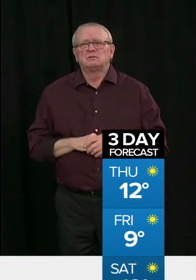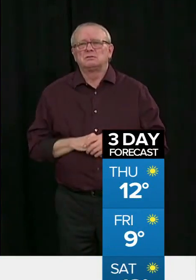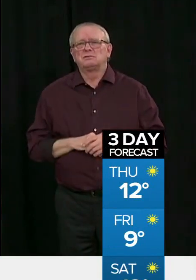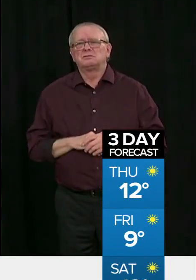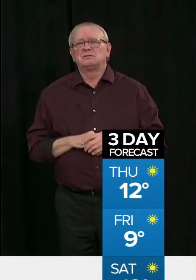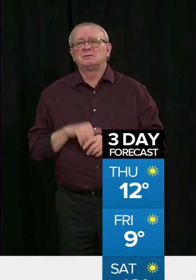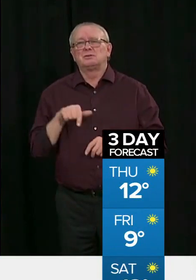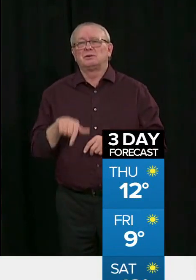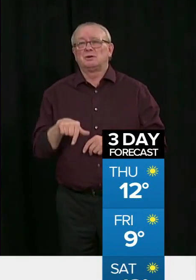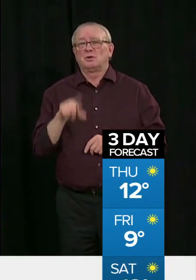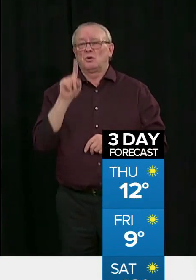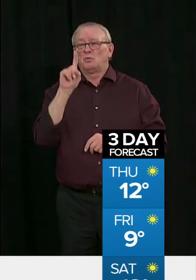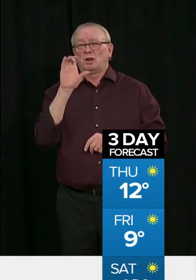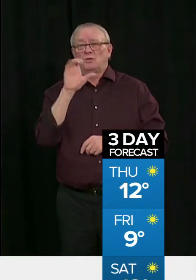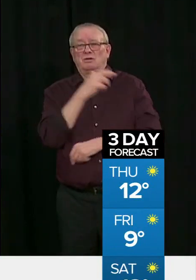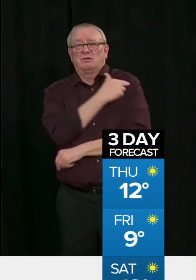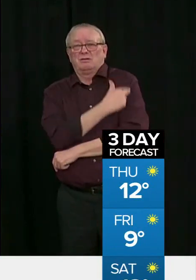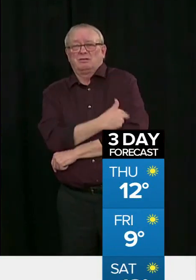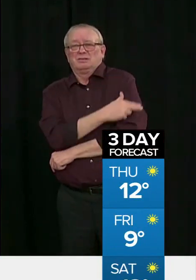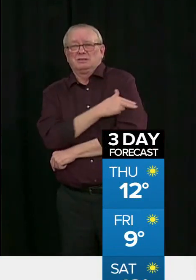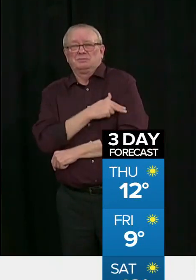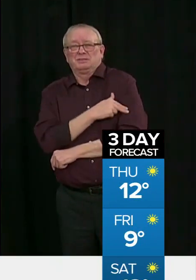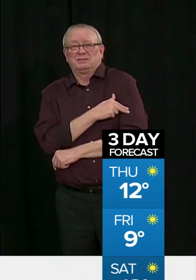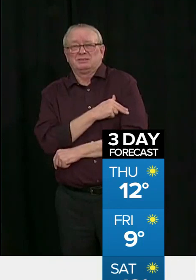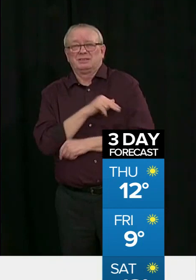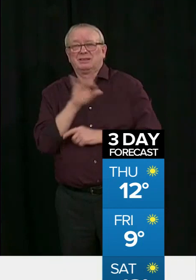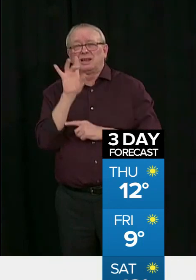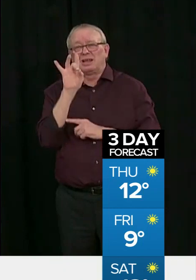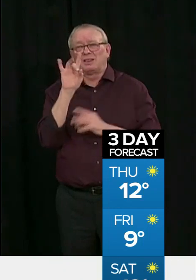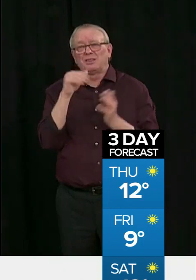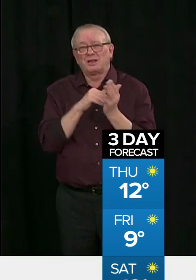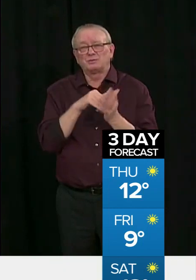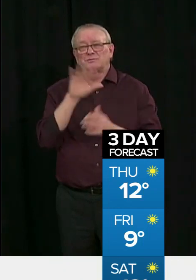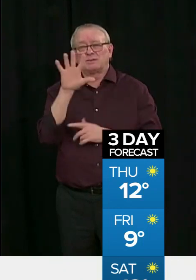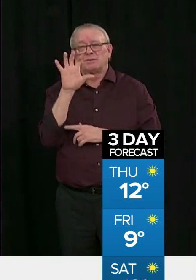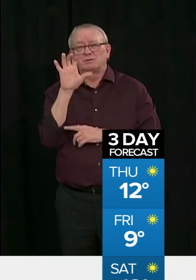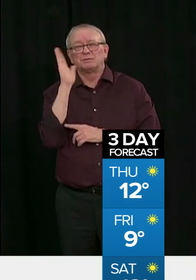8,500 beds, where we believe we can dedicate